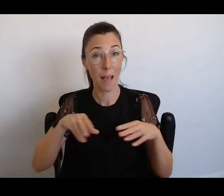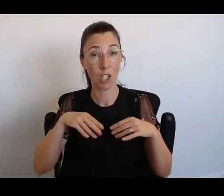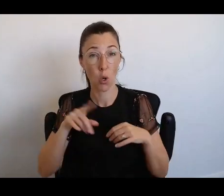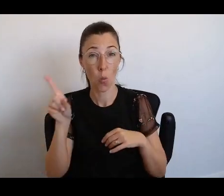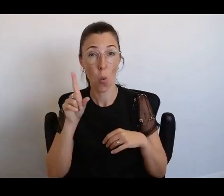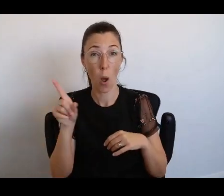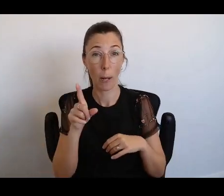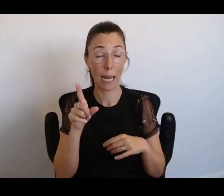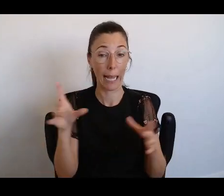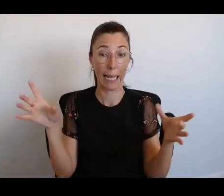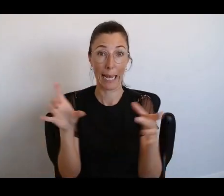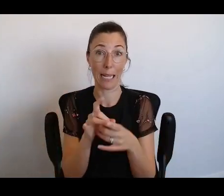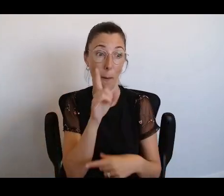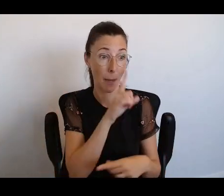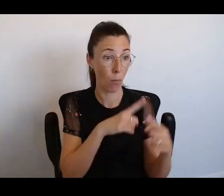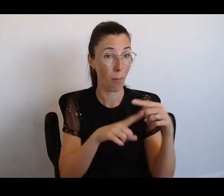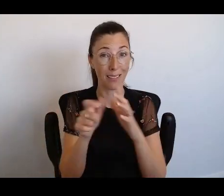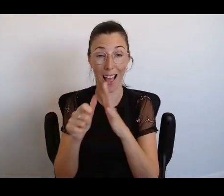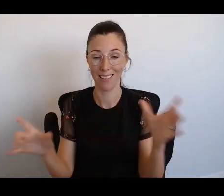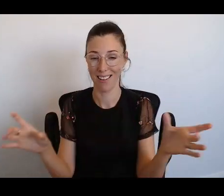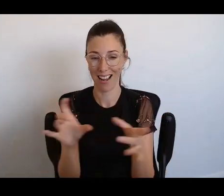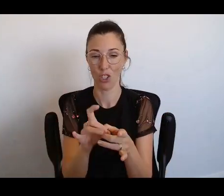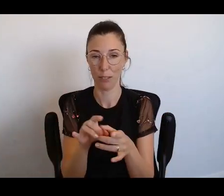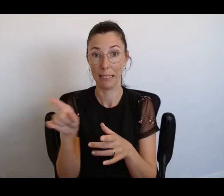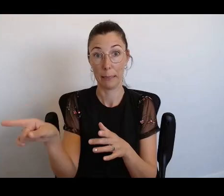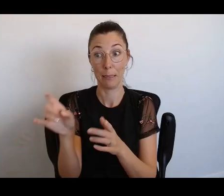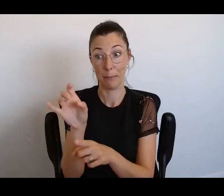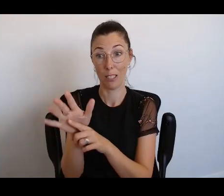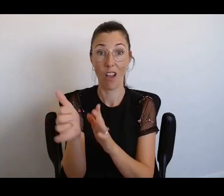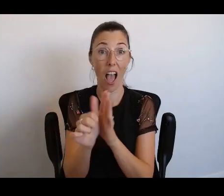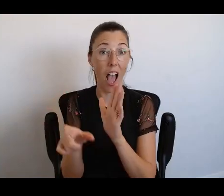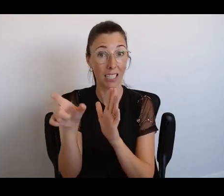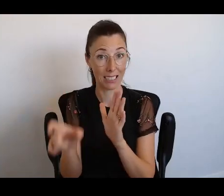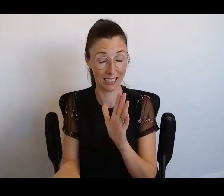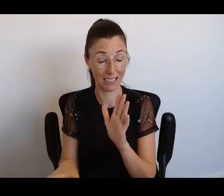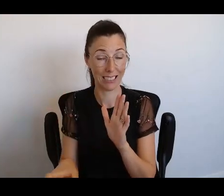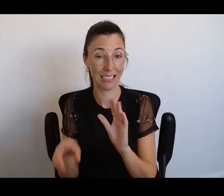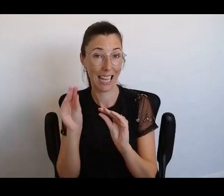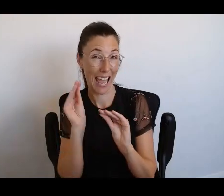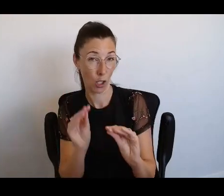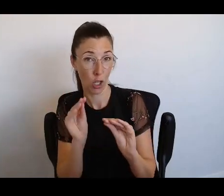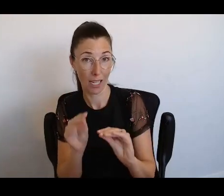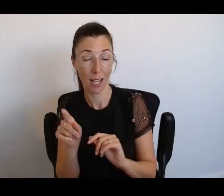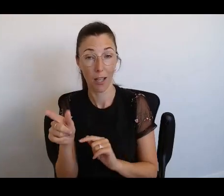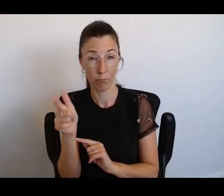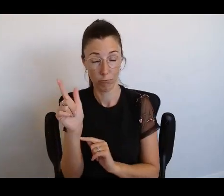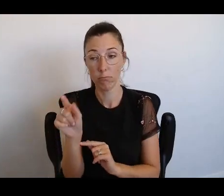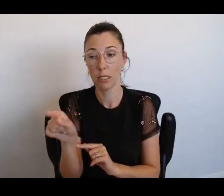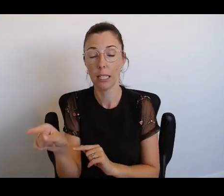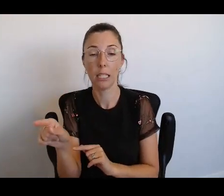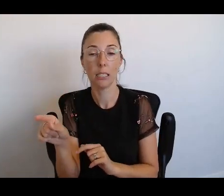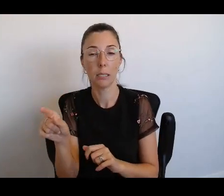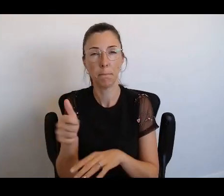an artist, he's an educator, he's founded a career by connecting people